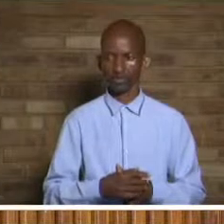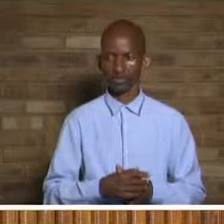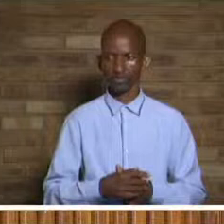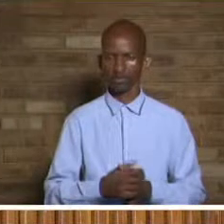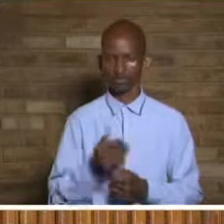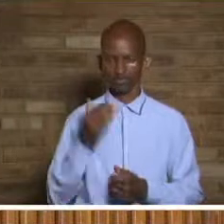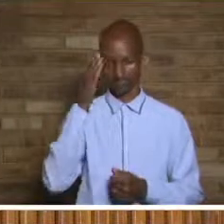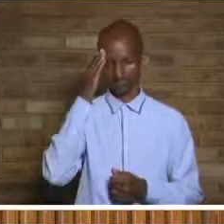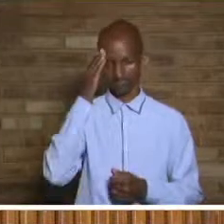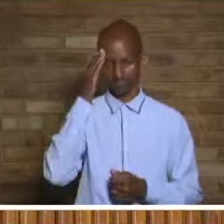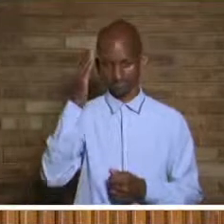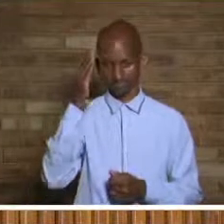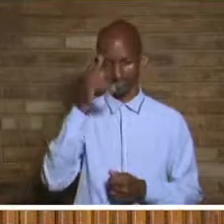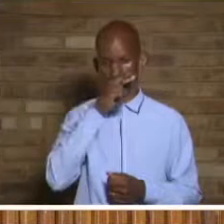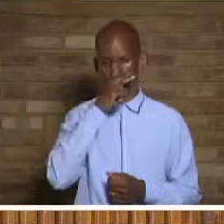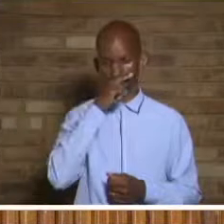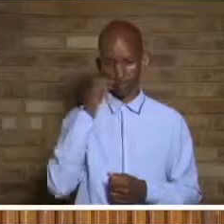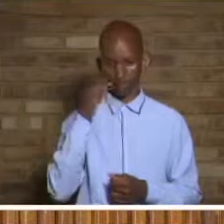Greetings.